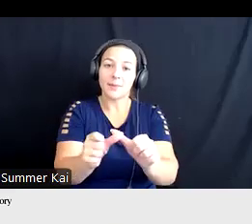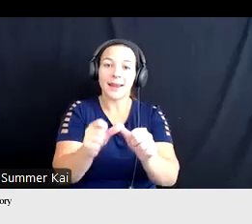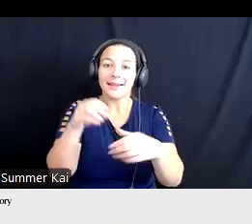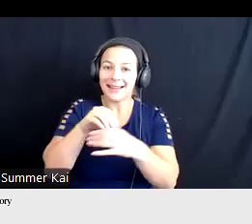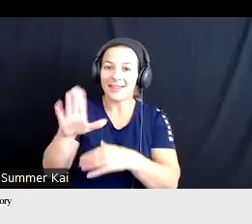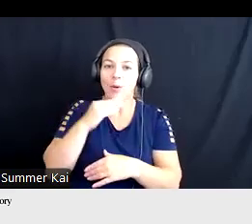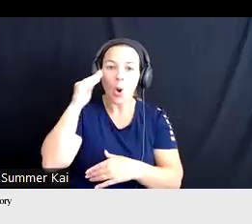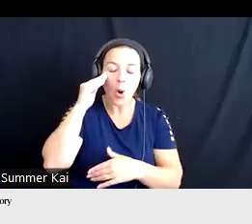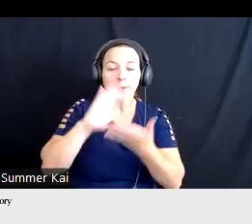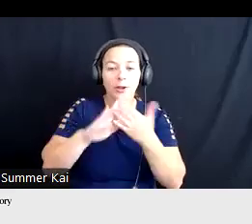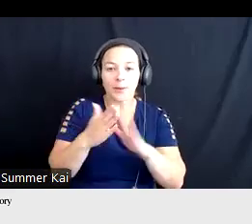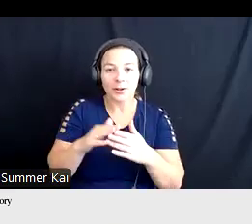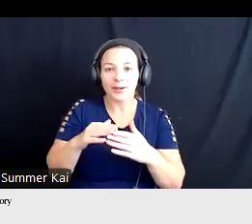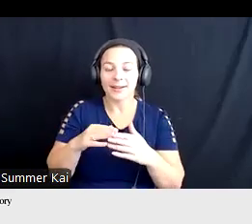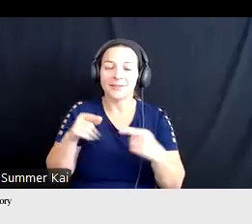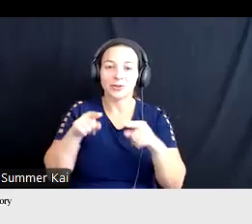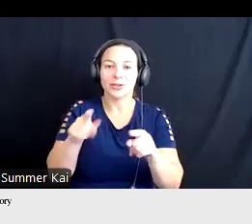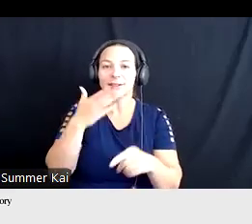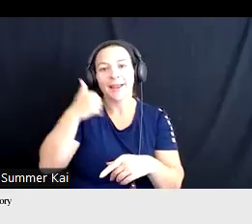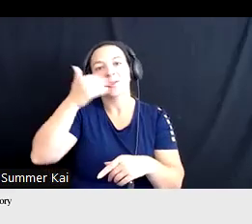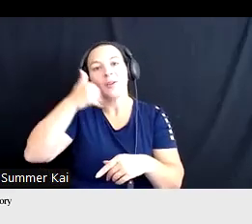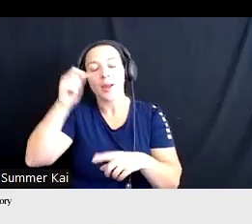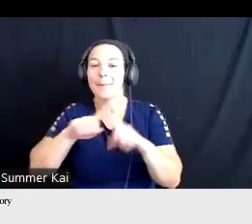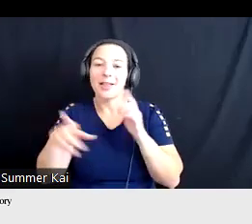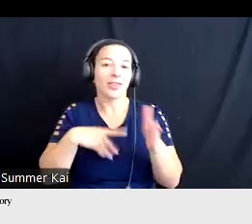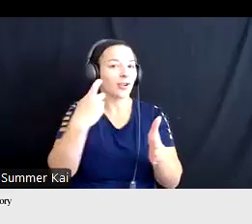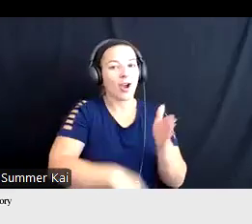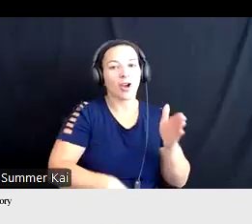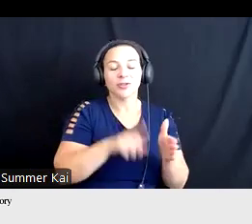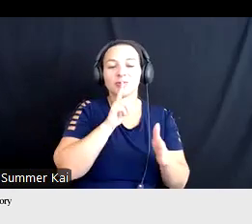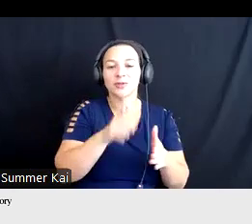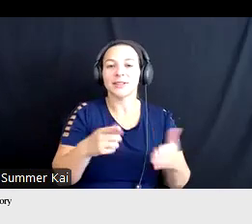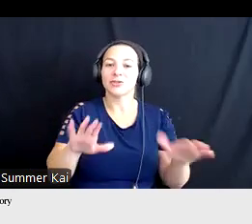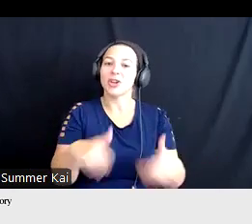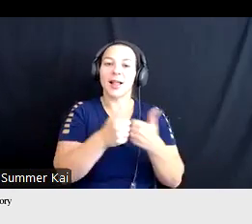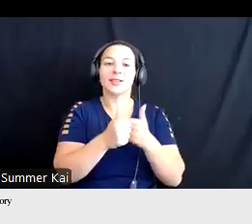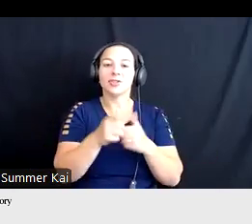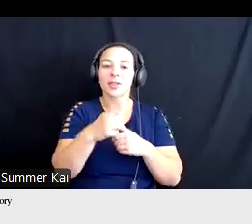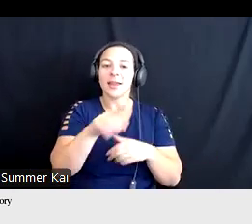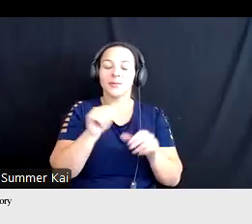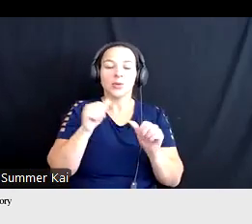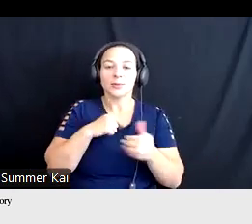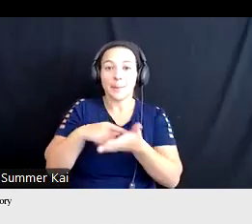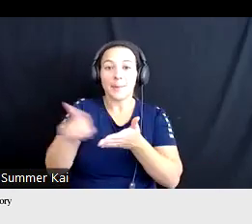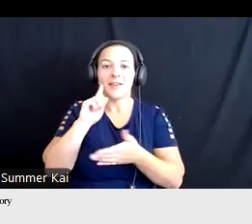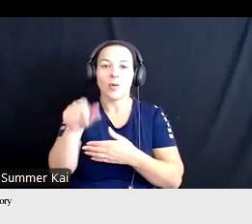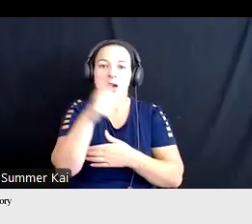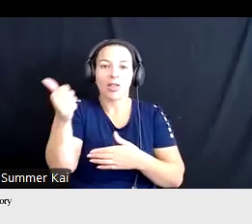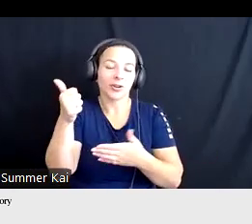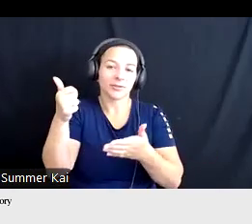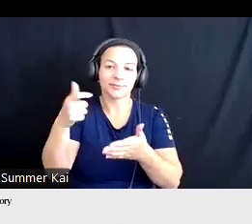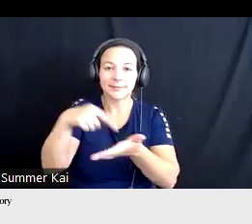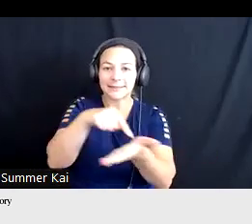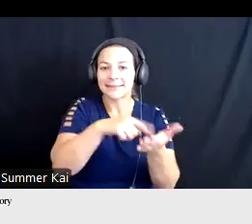they age, but those costs are just going to compromise, their ability to pay for other expenses. And so for this